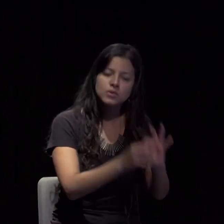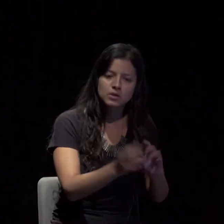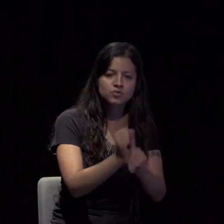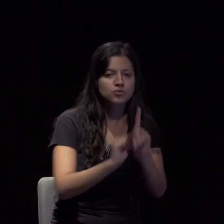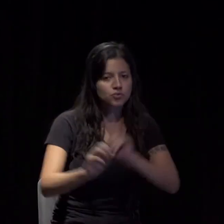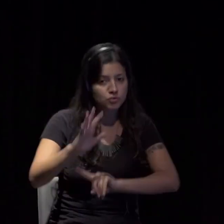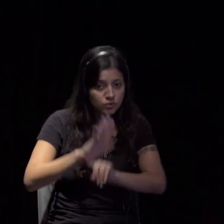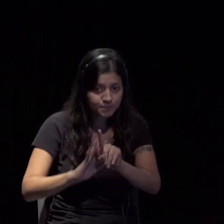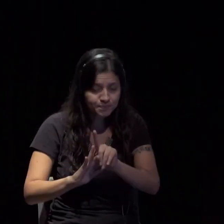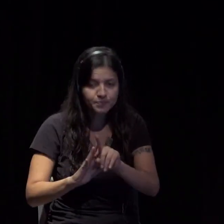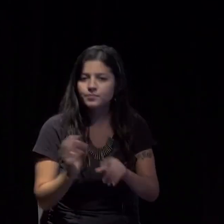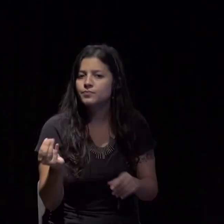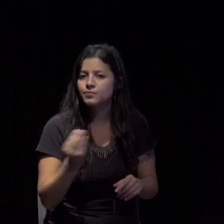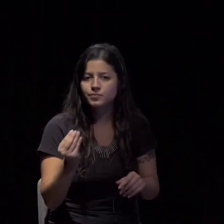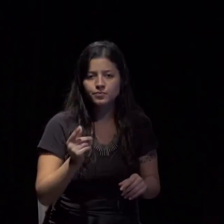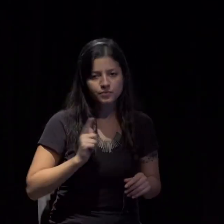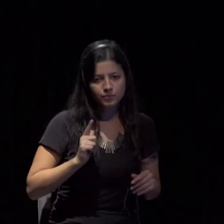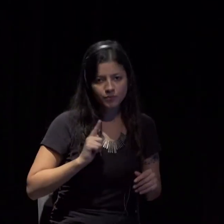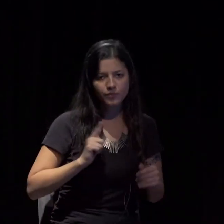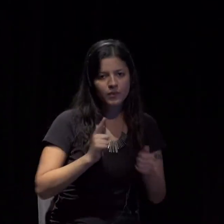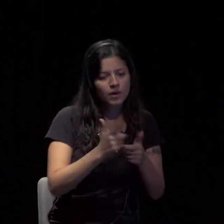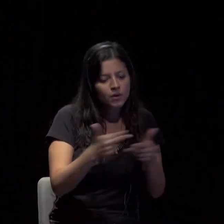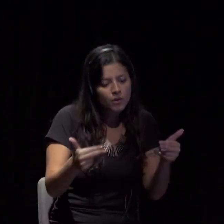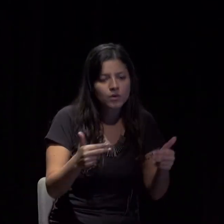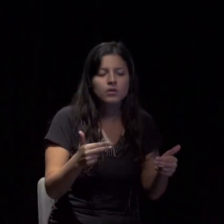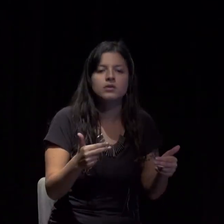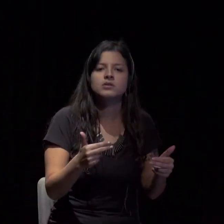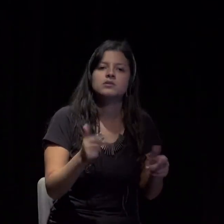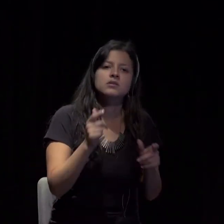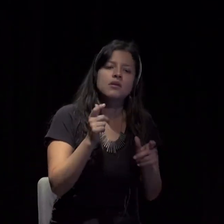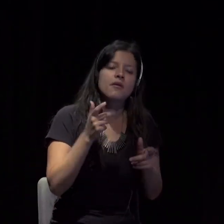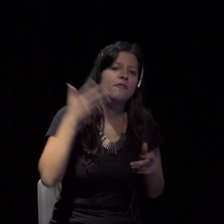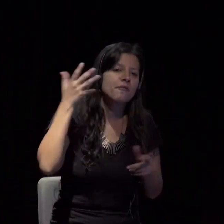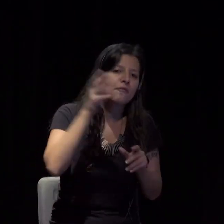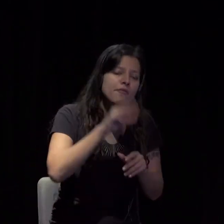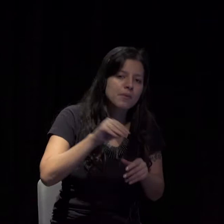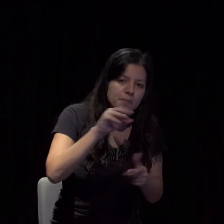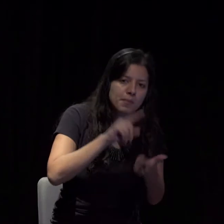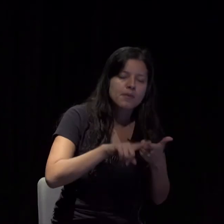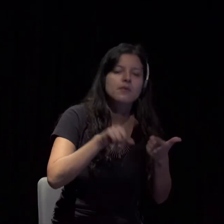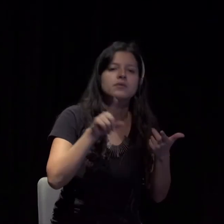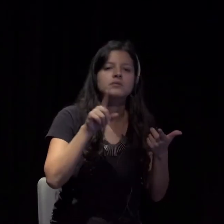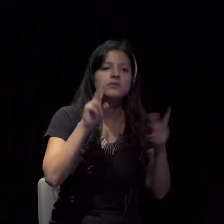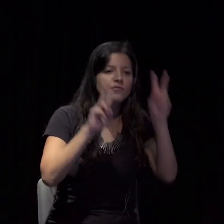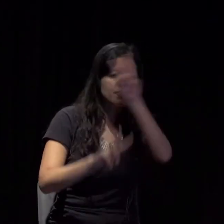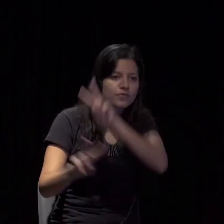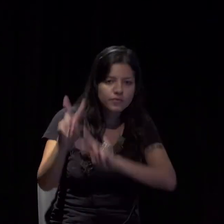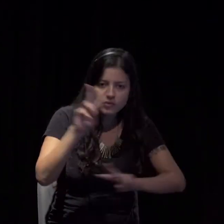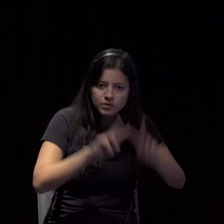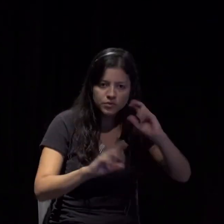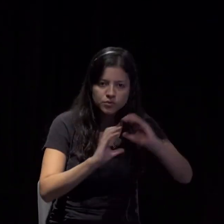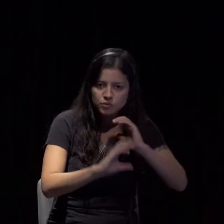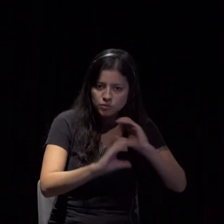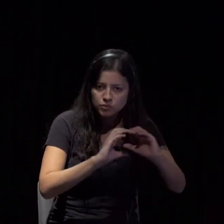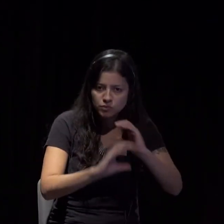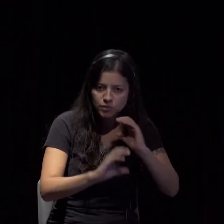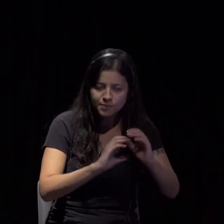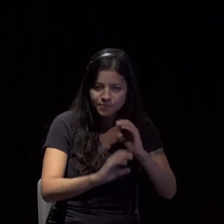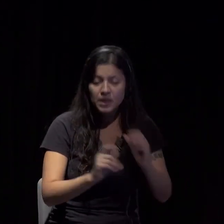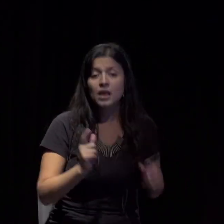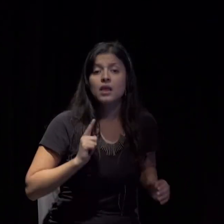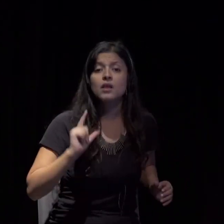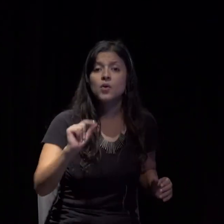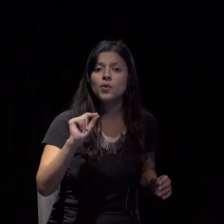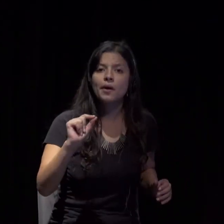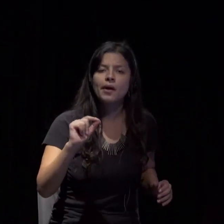verbal artists, popular musicians, and sign painters, and is often invoked in everyday speech to affirm or